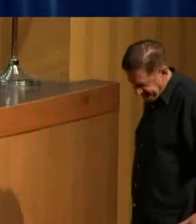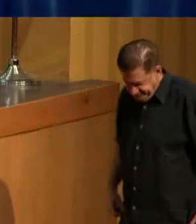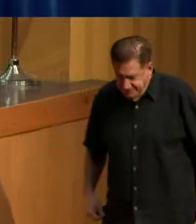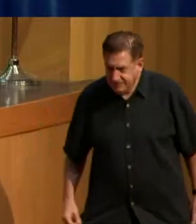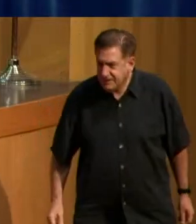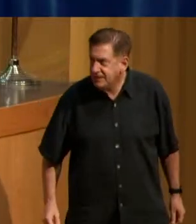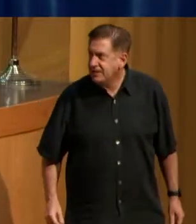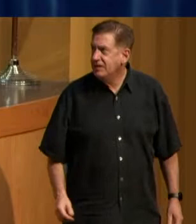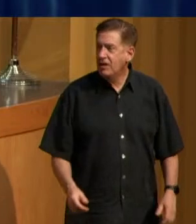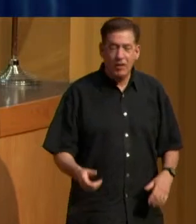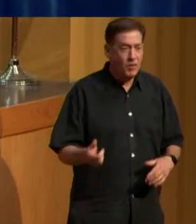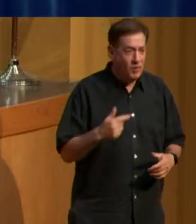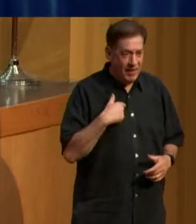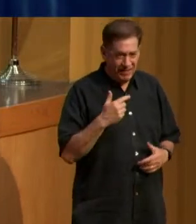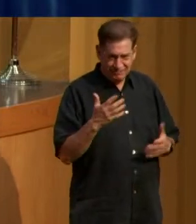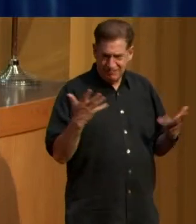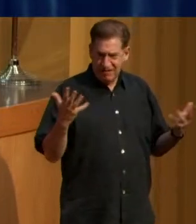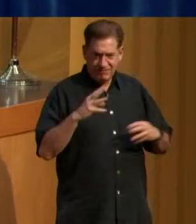Not only a friend, I'm an alumni.